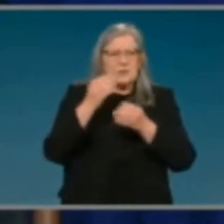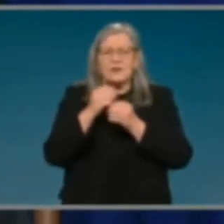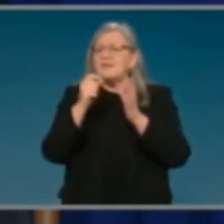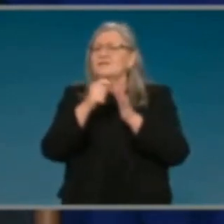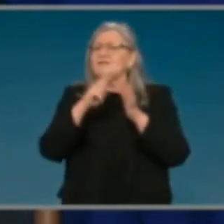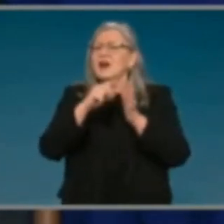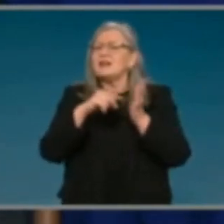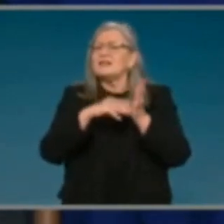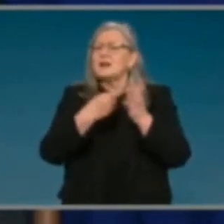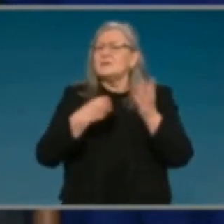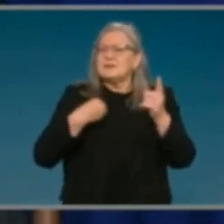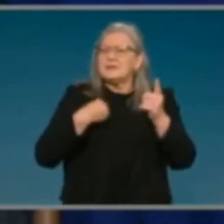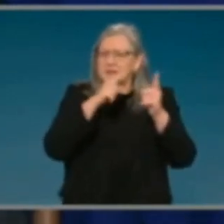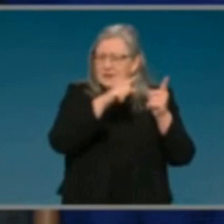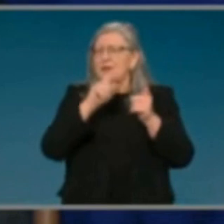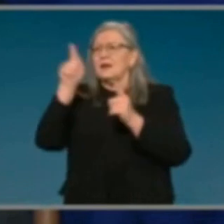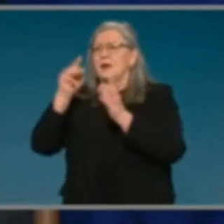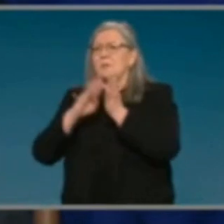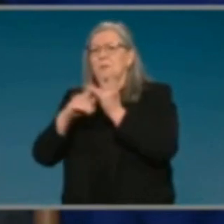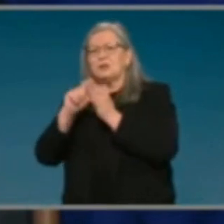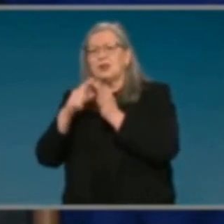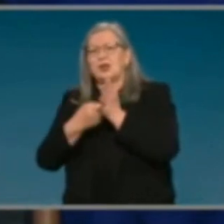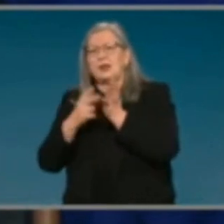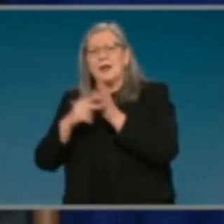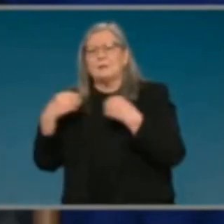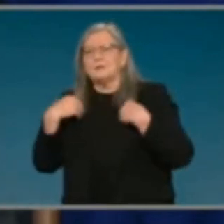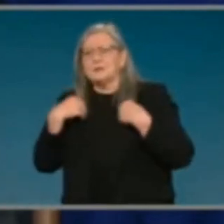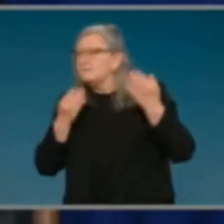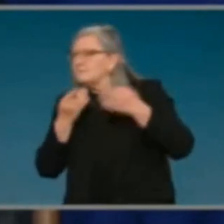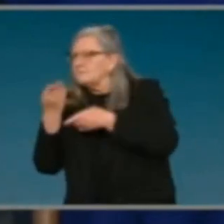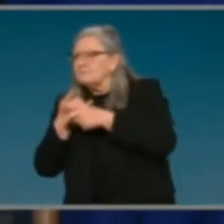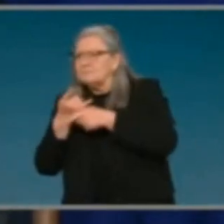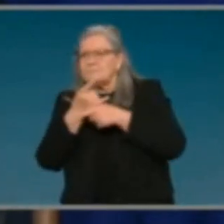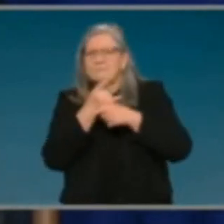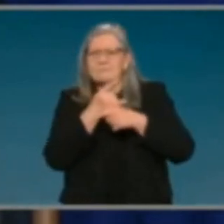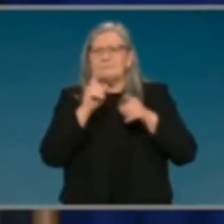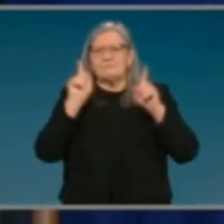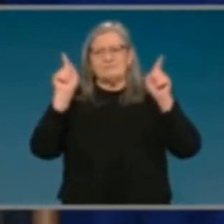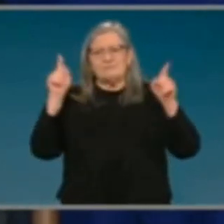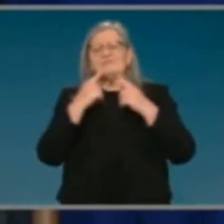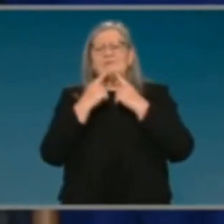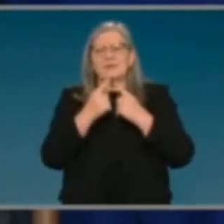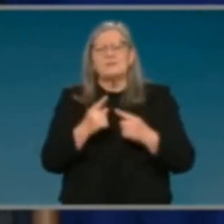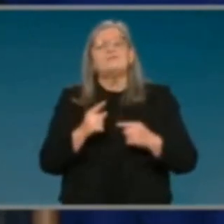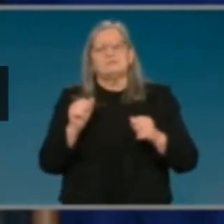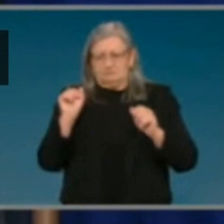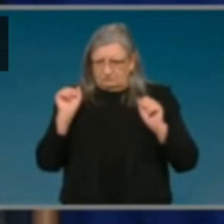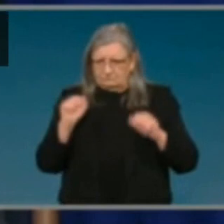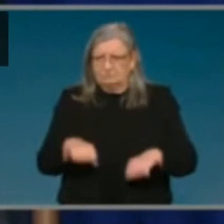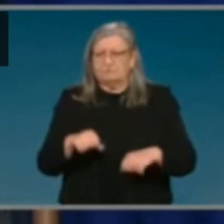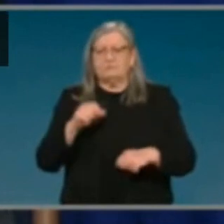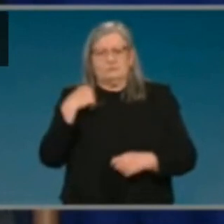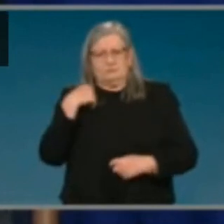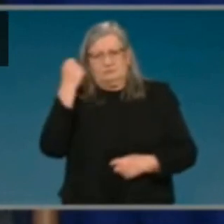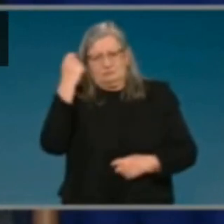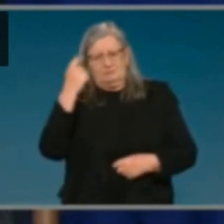of those companies have put out public statements over the weekend saying that they are onto this. They know that they can